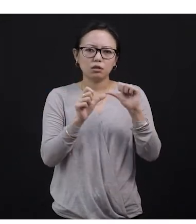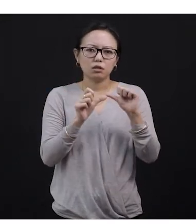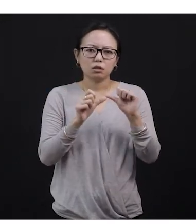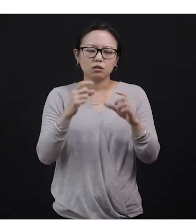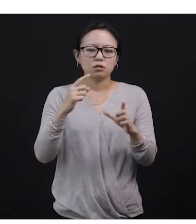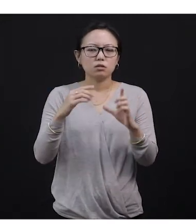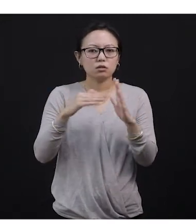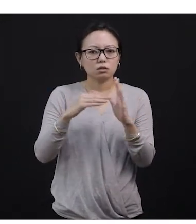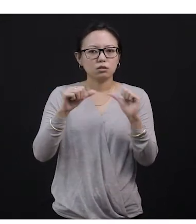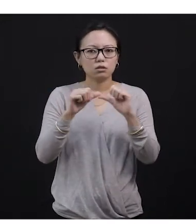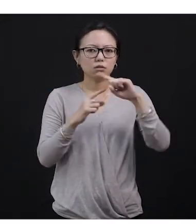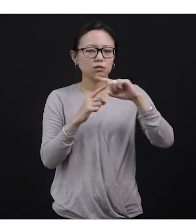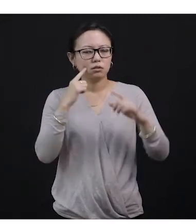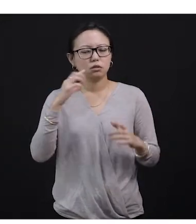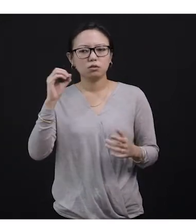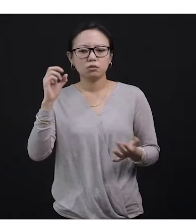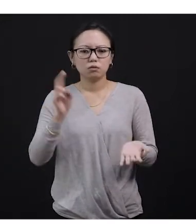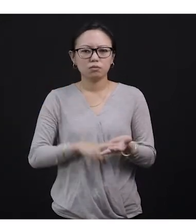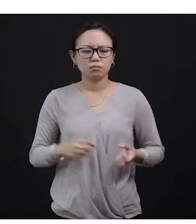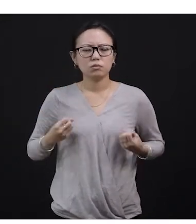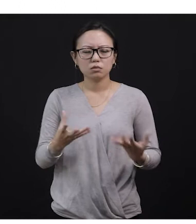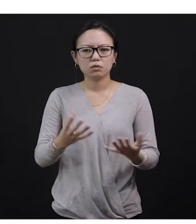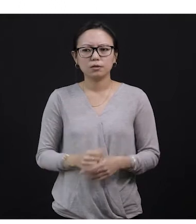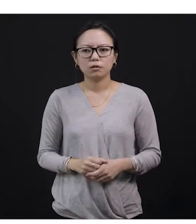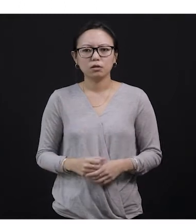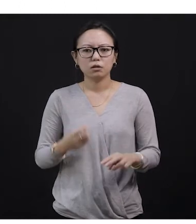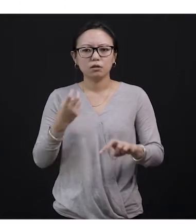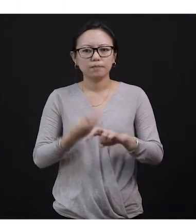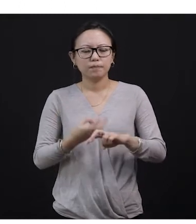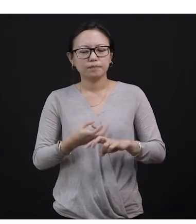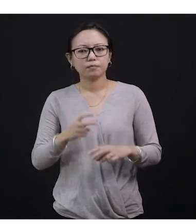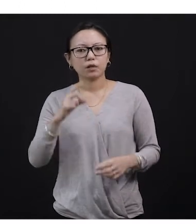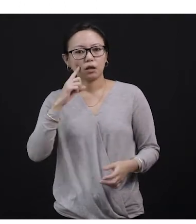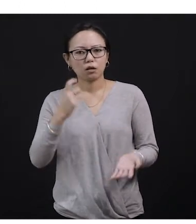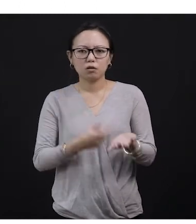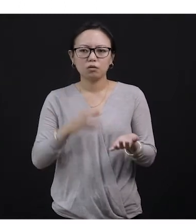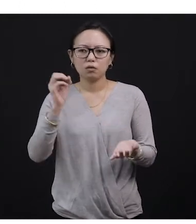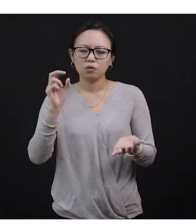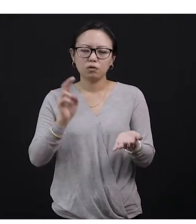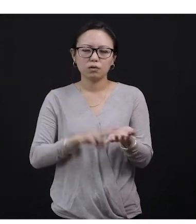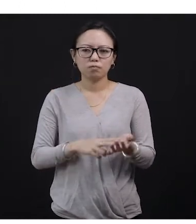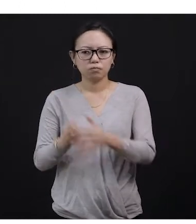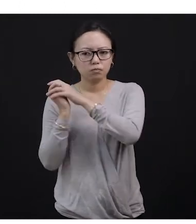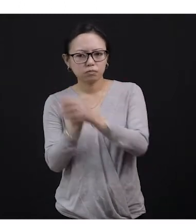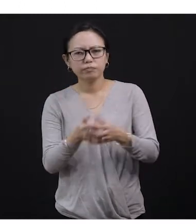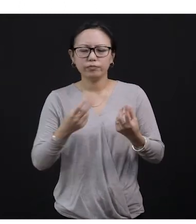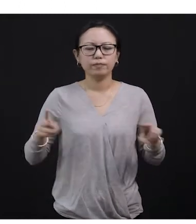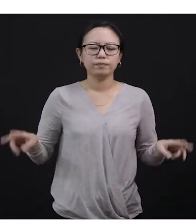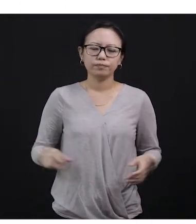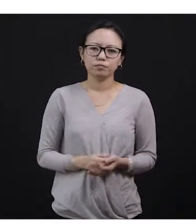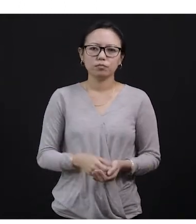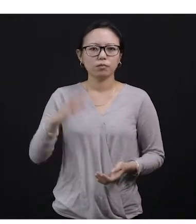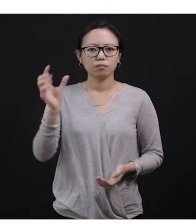tools, okay? So with the help of these iron tools, they were able to clear the forests, the